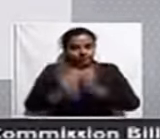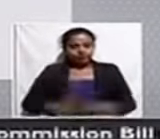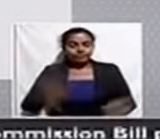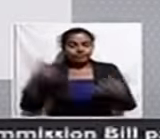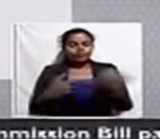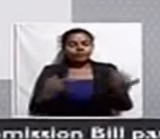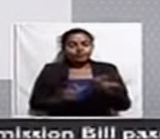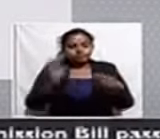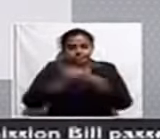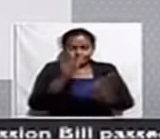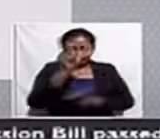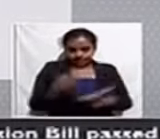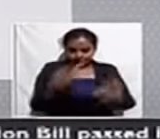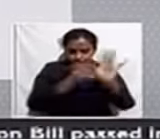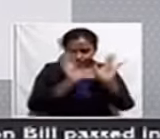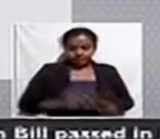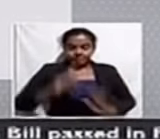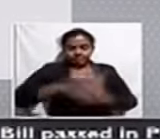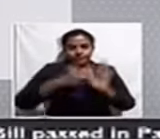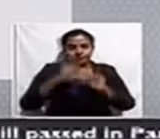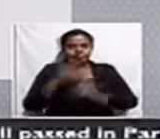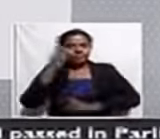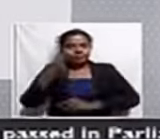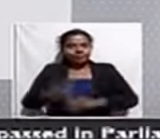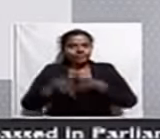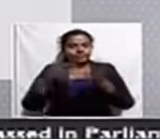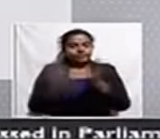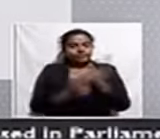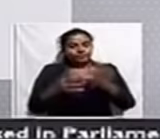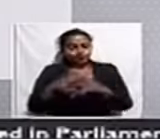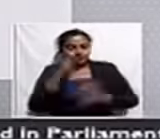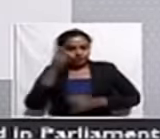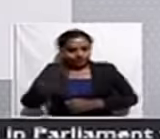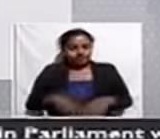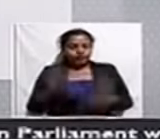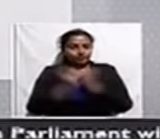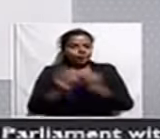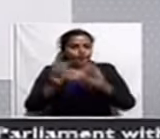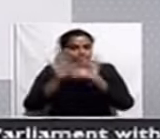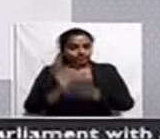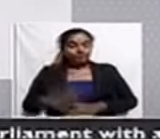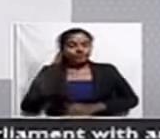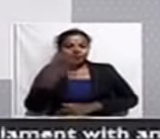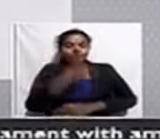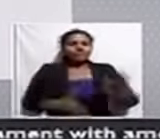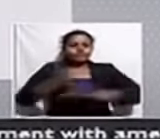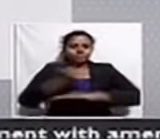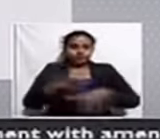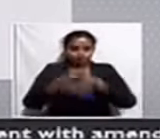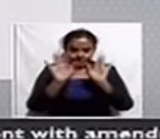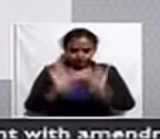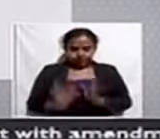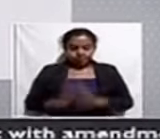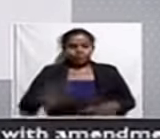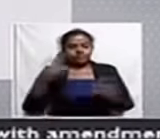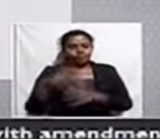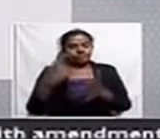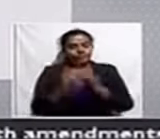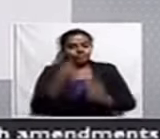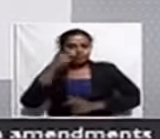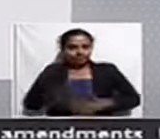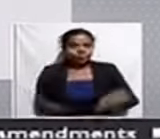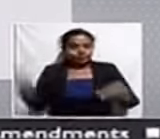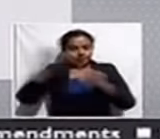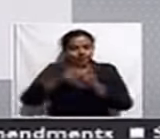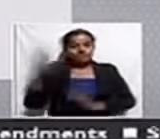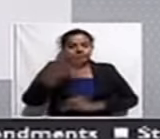and Ravin Vikramaratna will work in the capacity of Vice Presidents. Krishanta Kapuwatta was appointed as the Deputy Secretary and